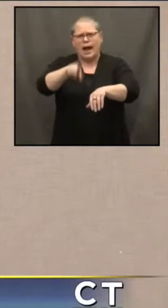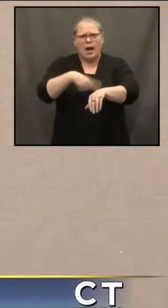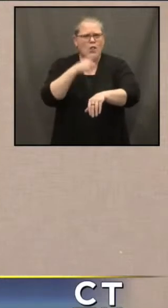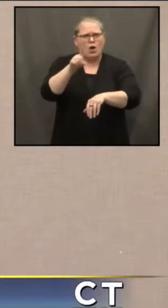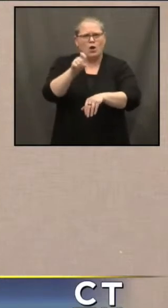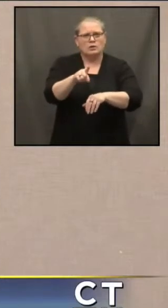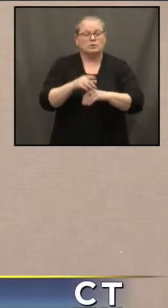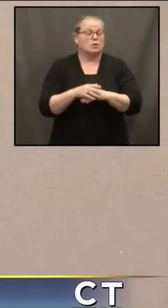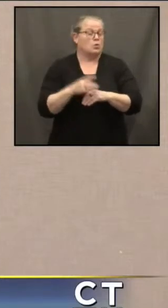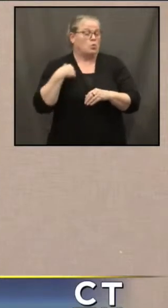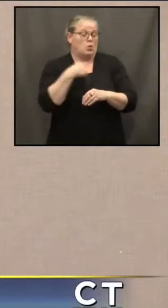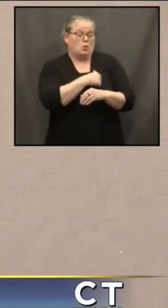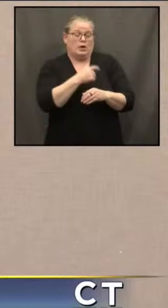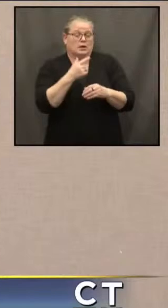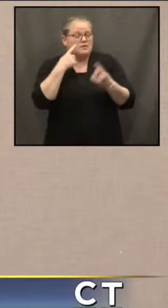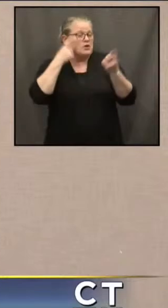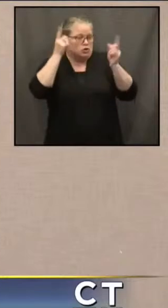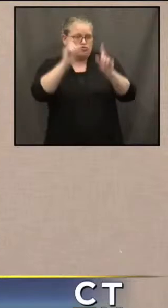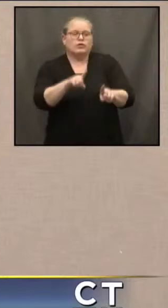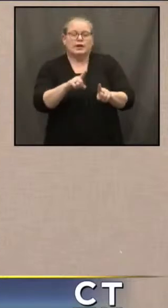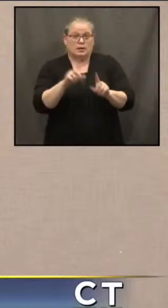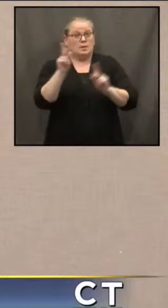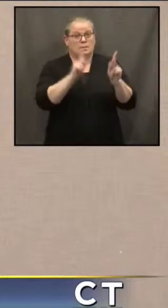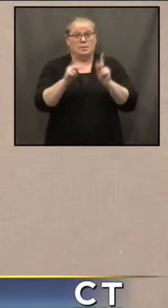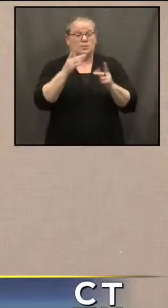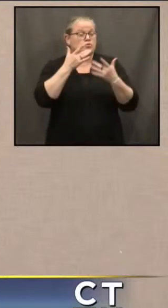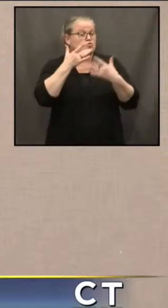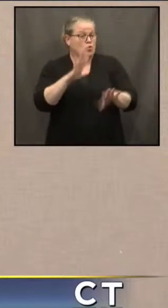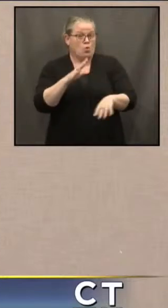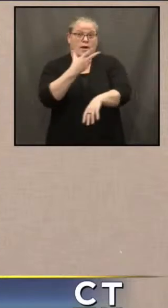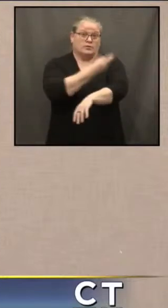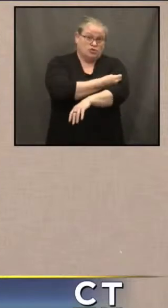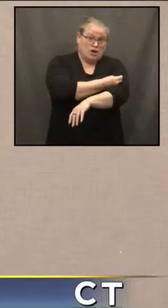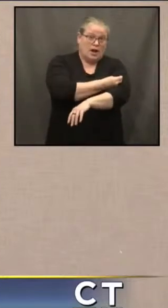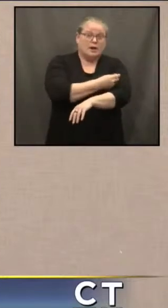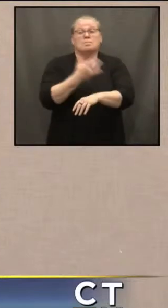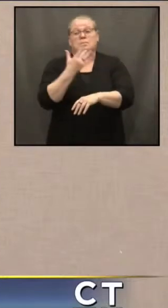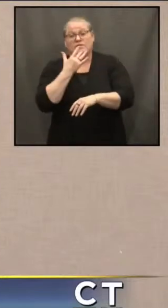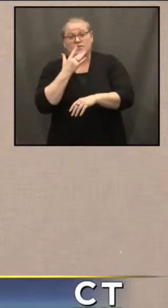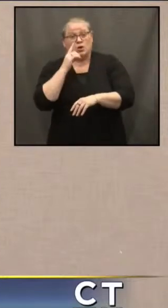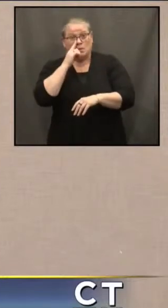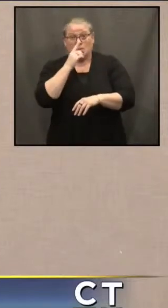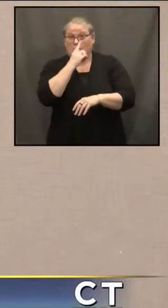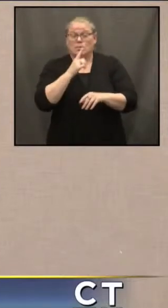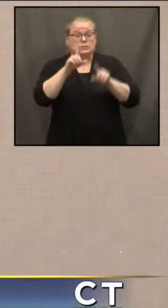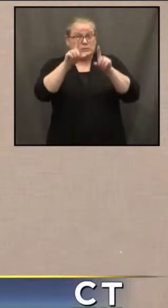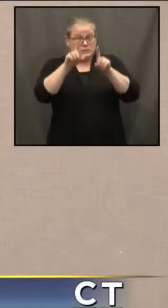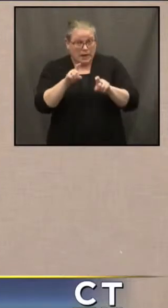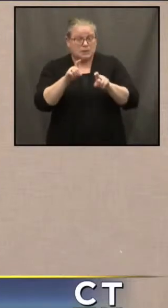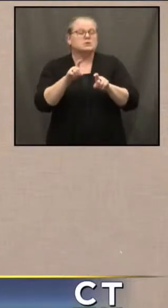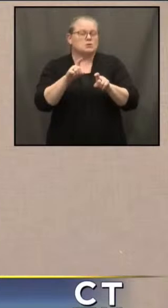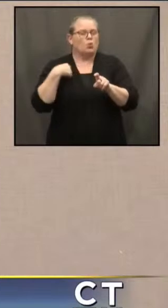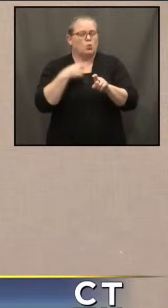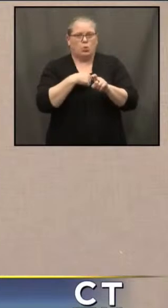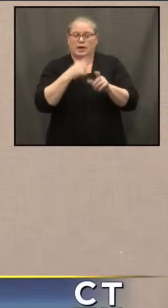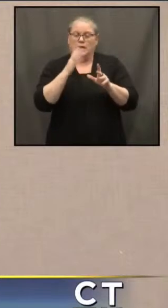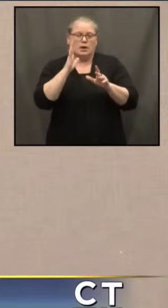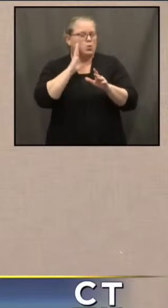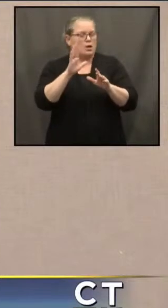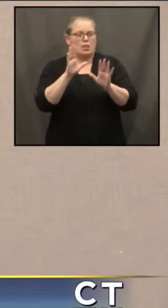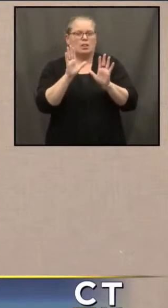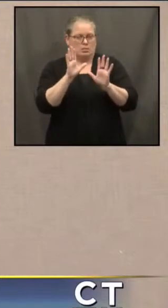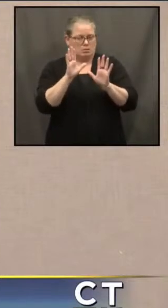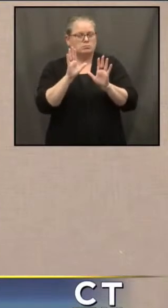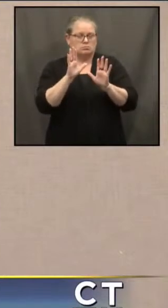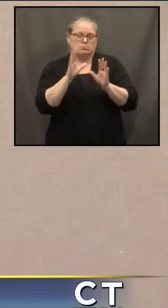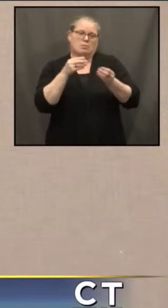emergency remains in place, which at this point is middle of February. And then what happens? We'll evaluate as we get closer